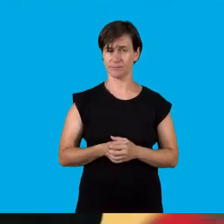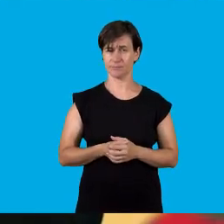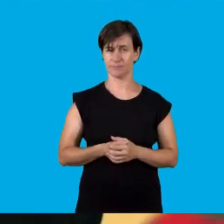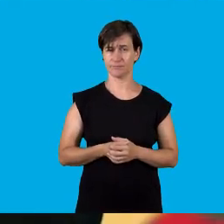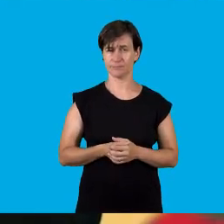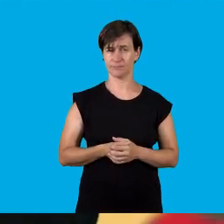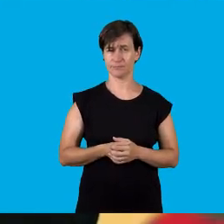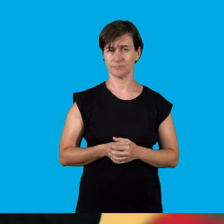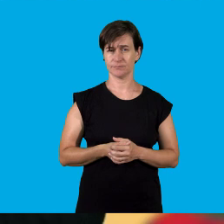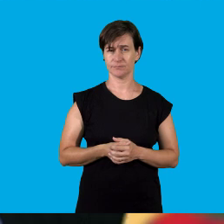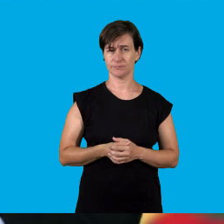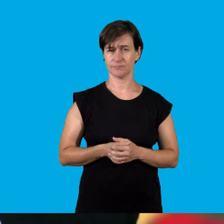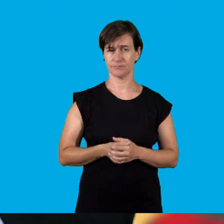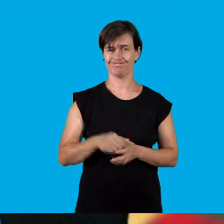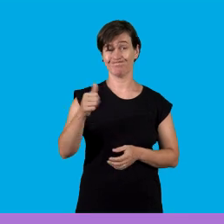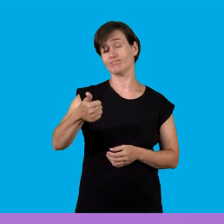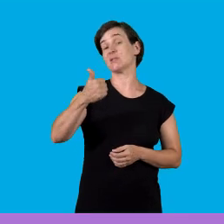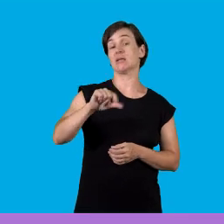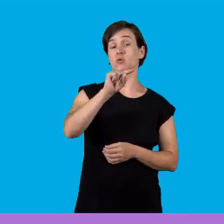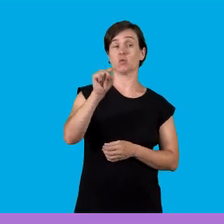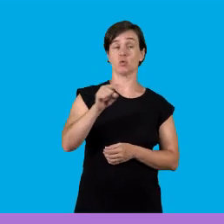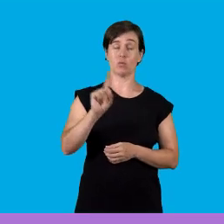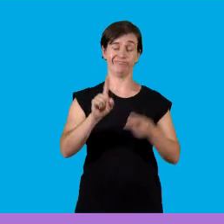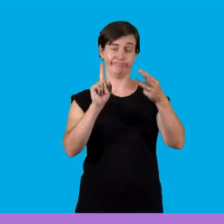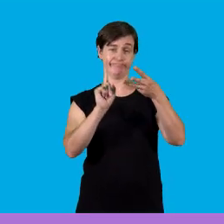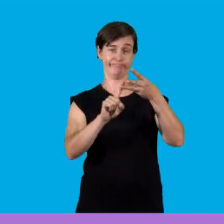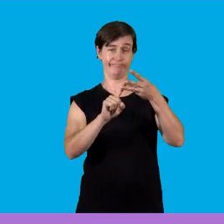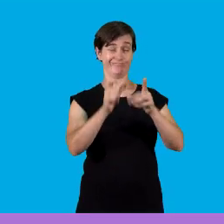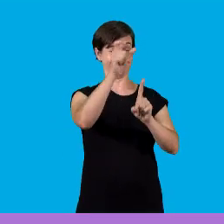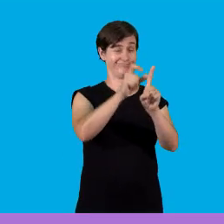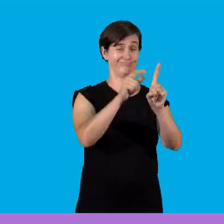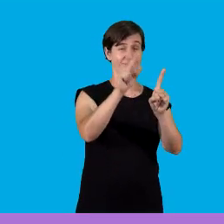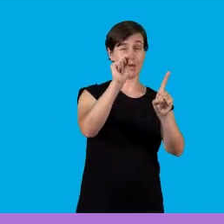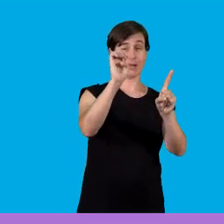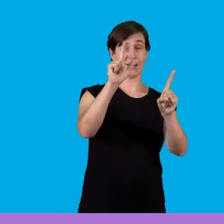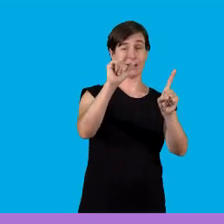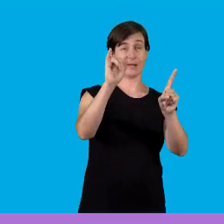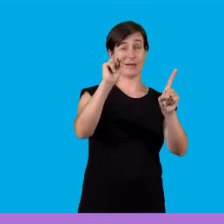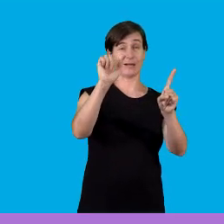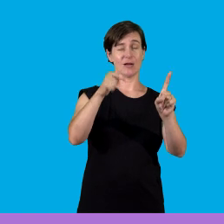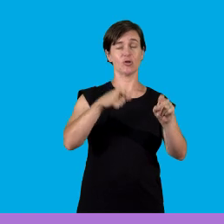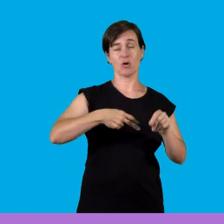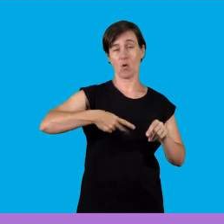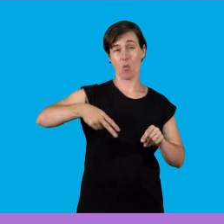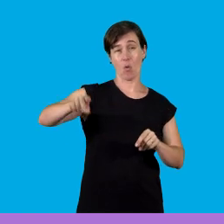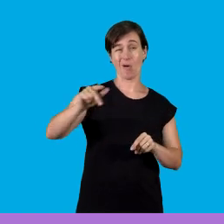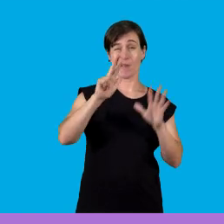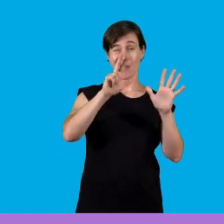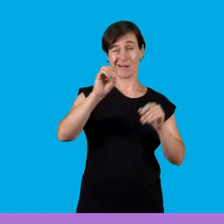All right, let's look at our next question. It says, Nelina walks 800 meters in 12